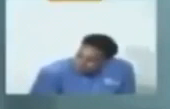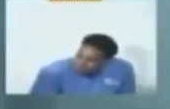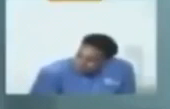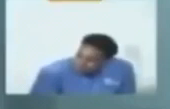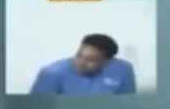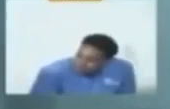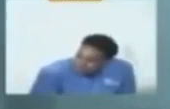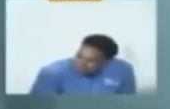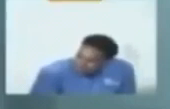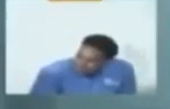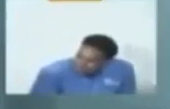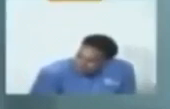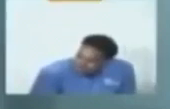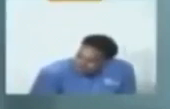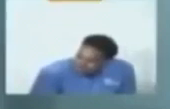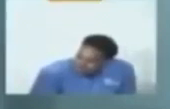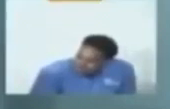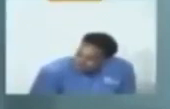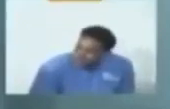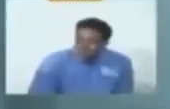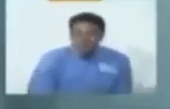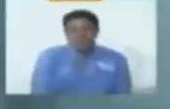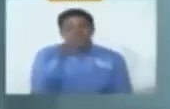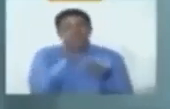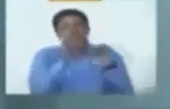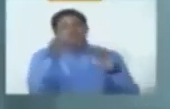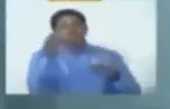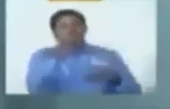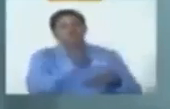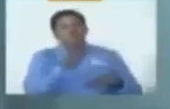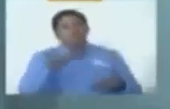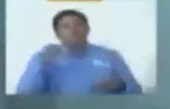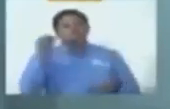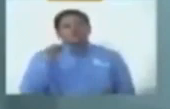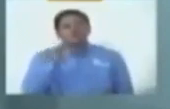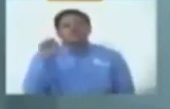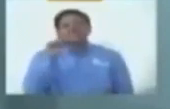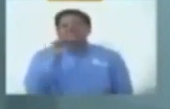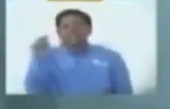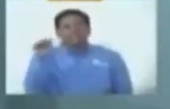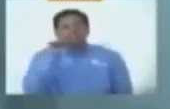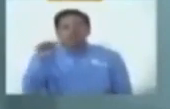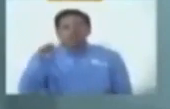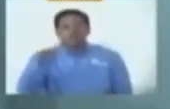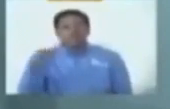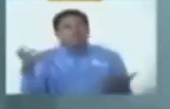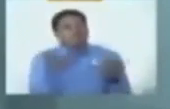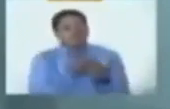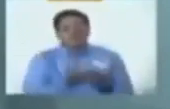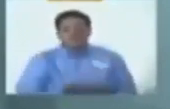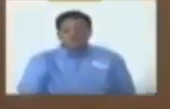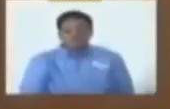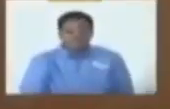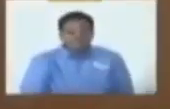Another message exchange. The language used by the member of Southeast St. Anne is totally unparliamentary.